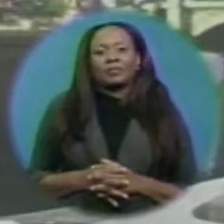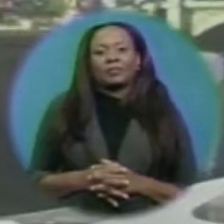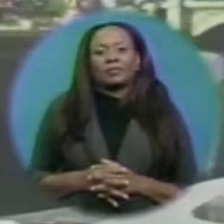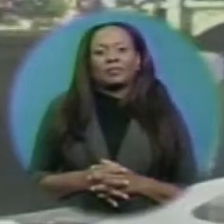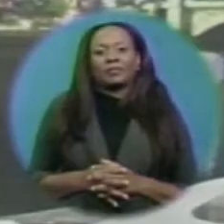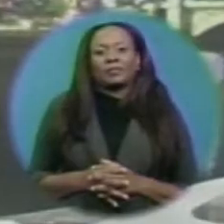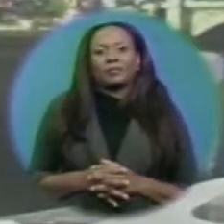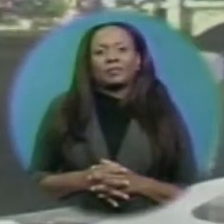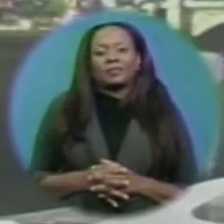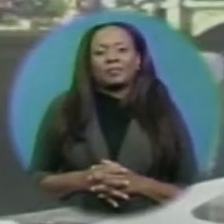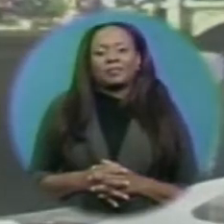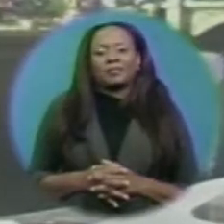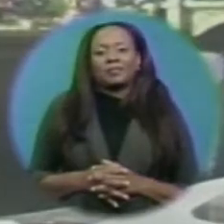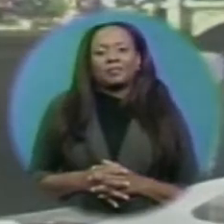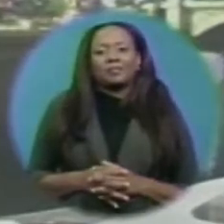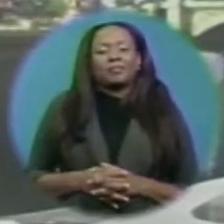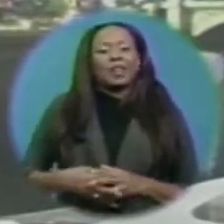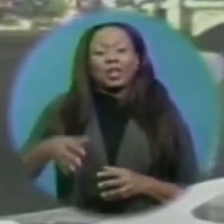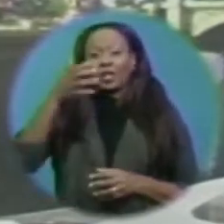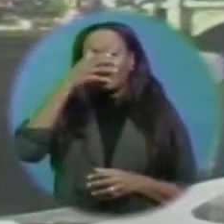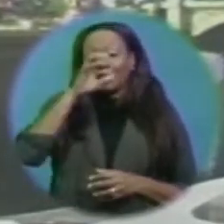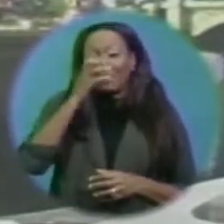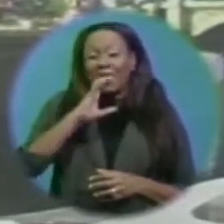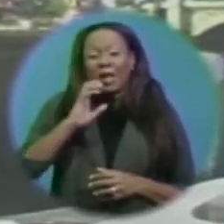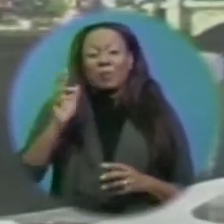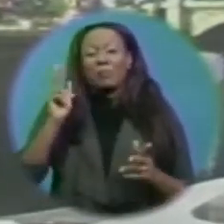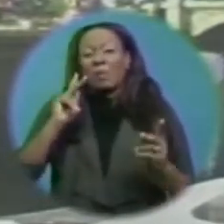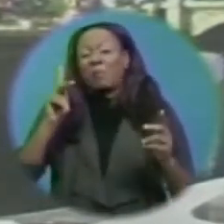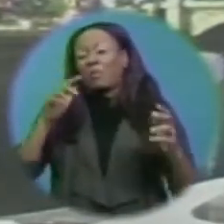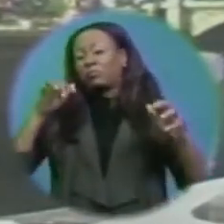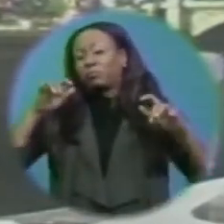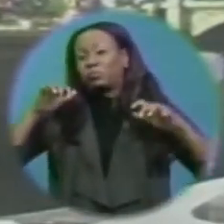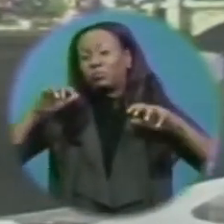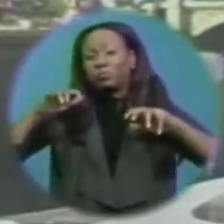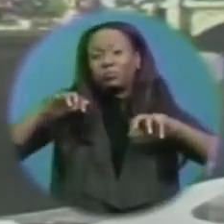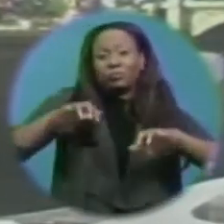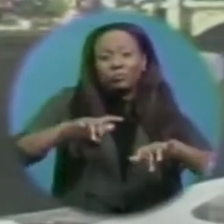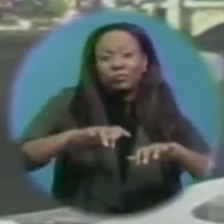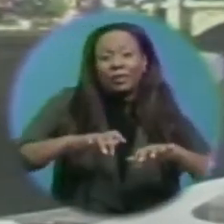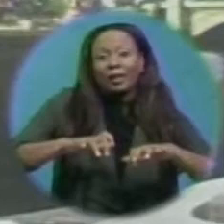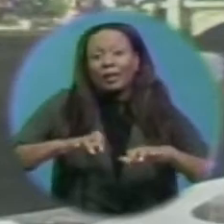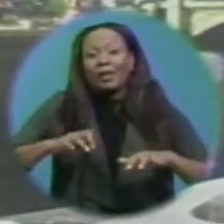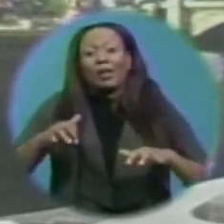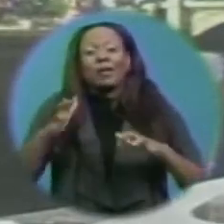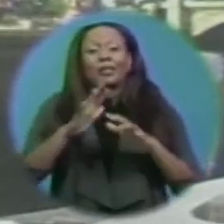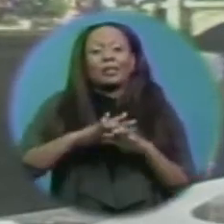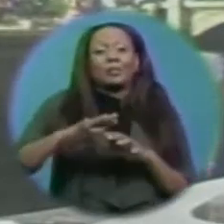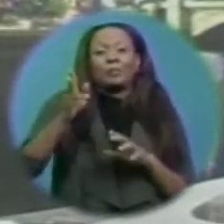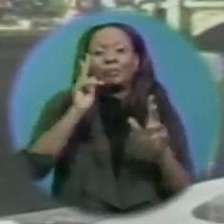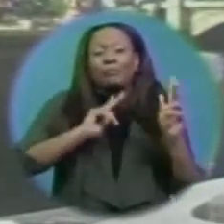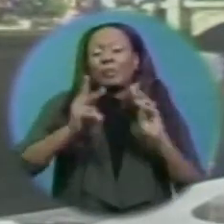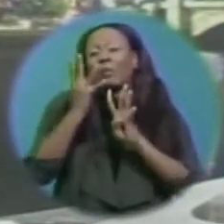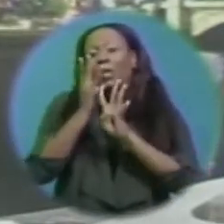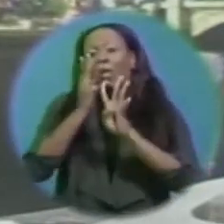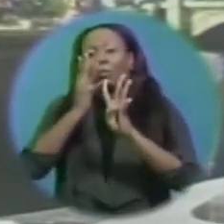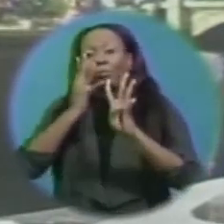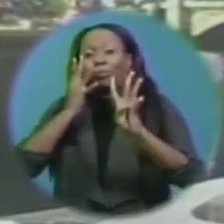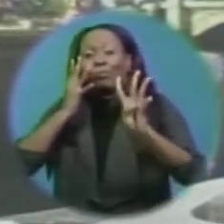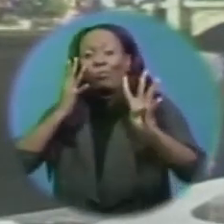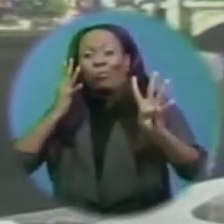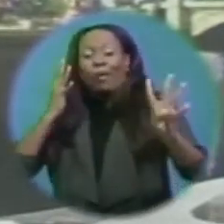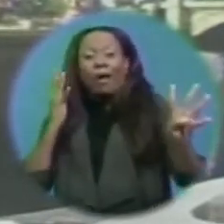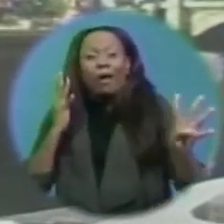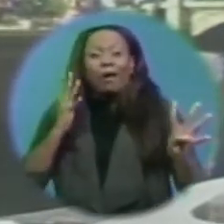today reports, photos and videos have poured in on traditional and social media of long lines at both the